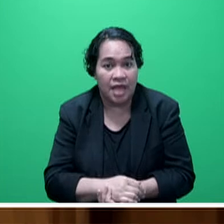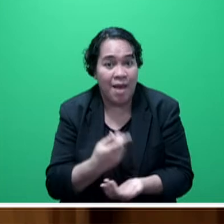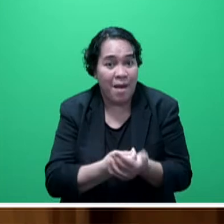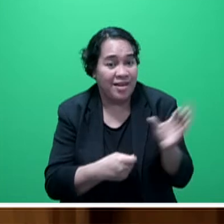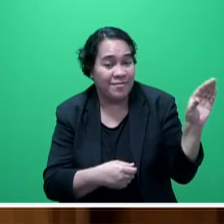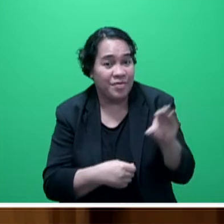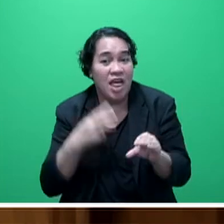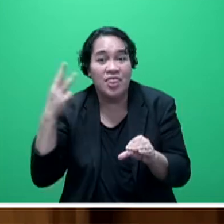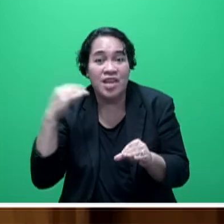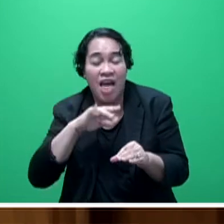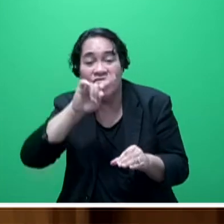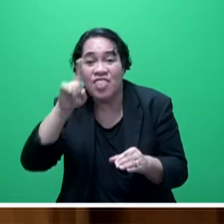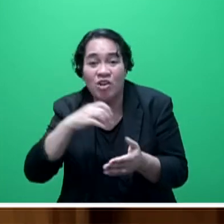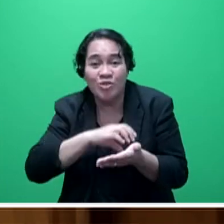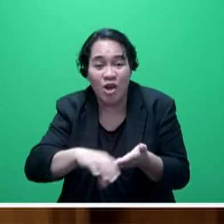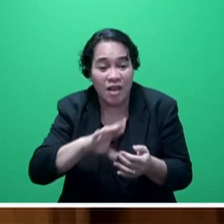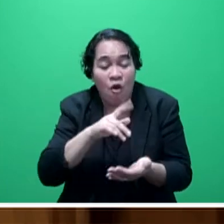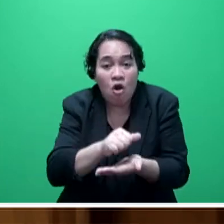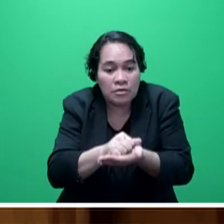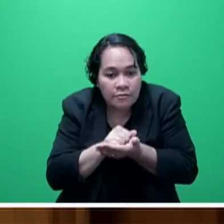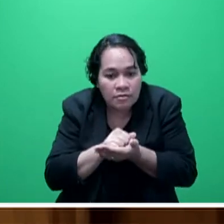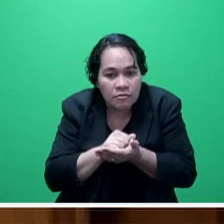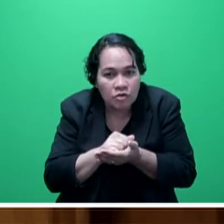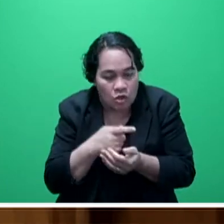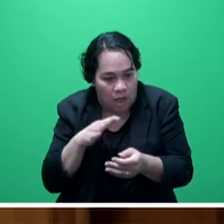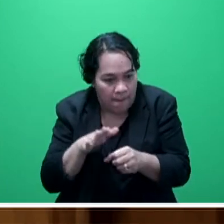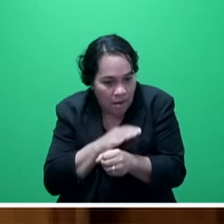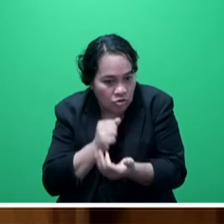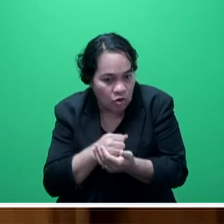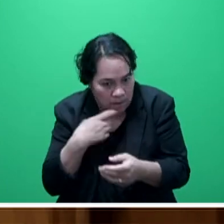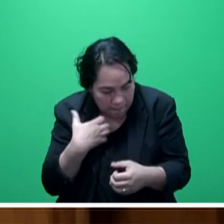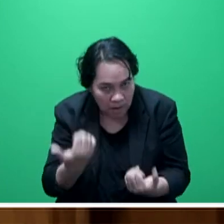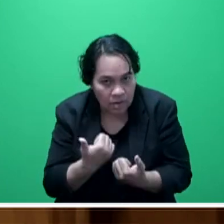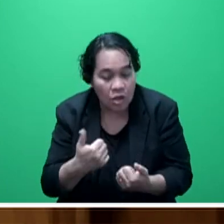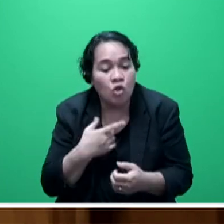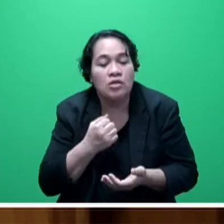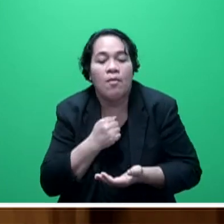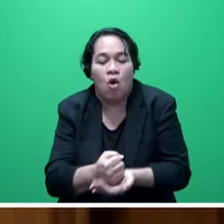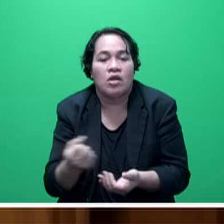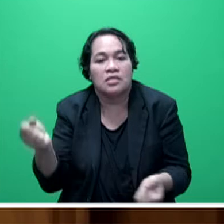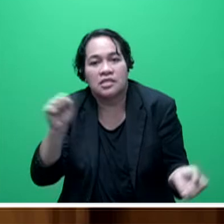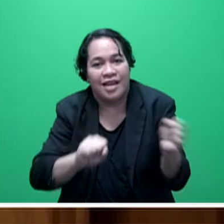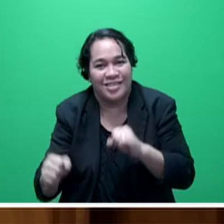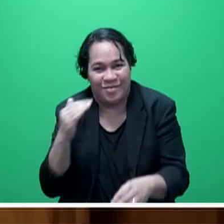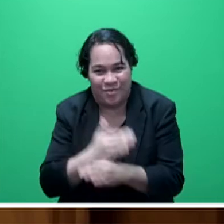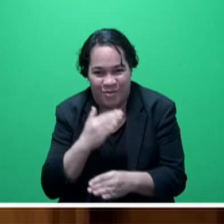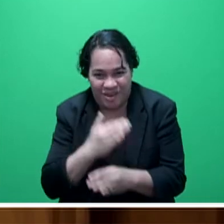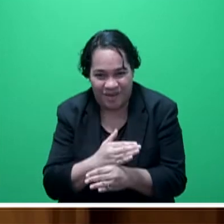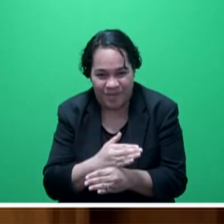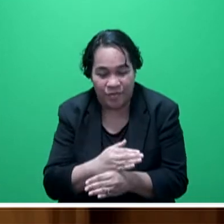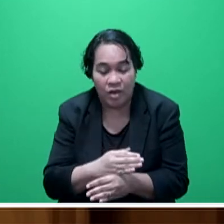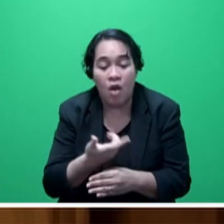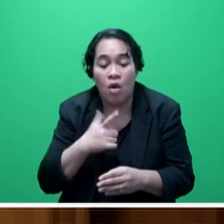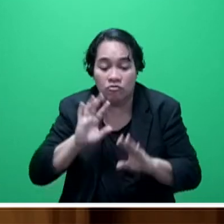for fishery resources conservation will support fisheries-based scientific work. This will allow